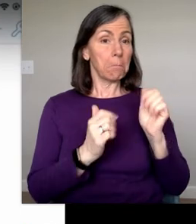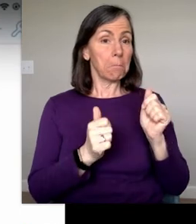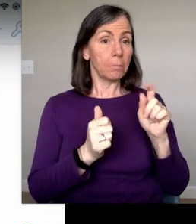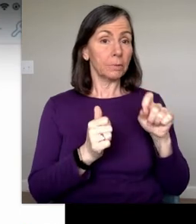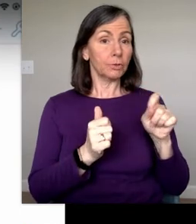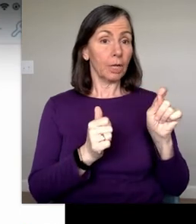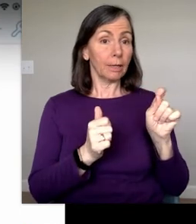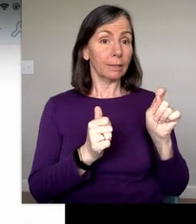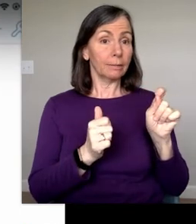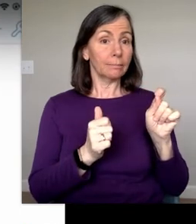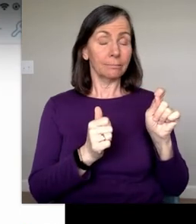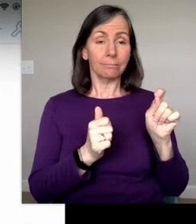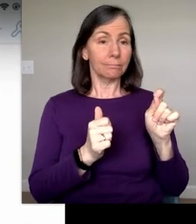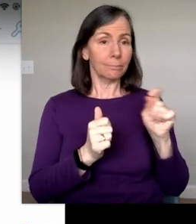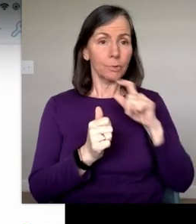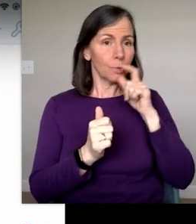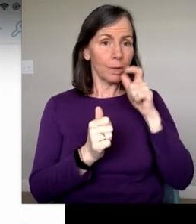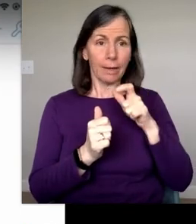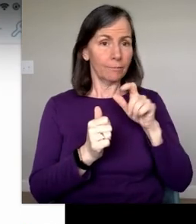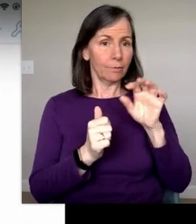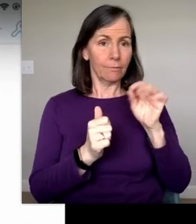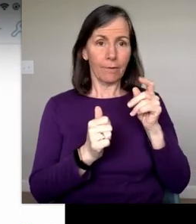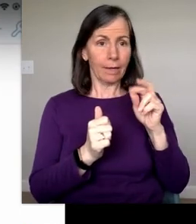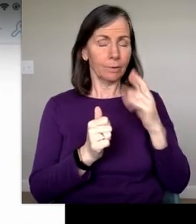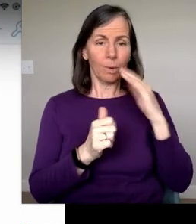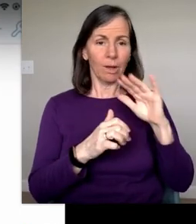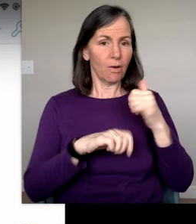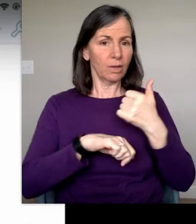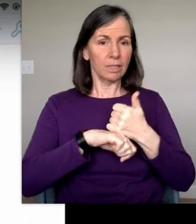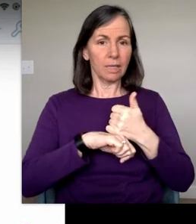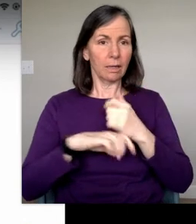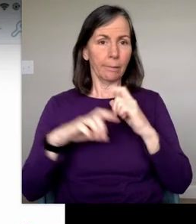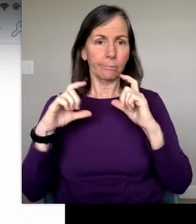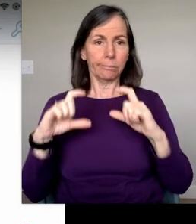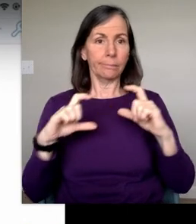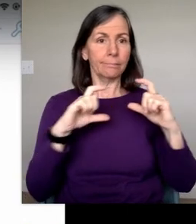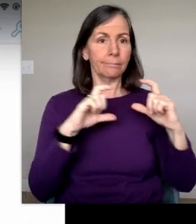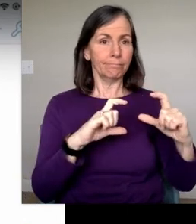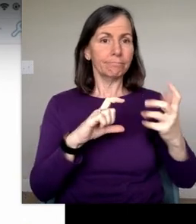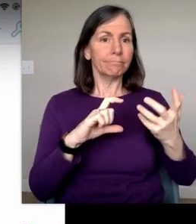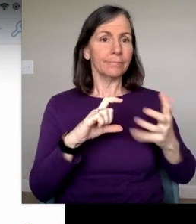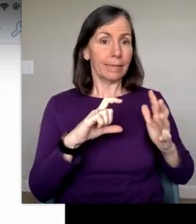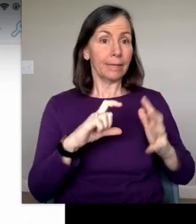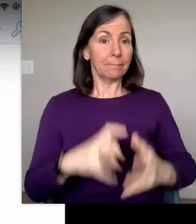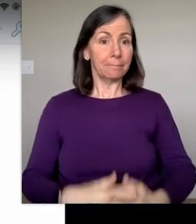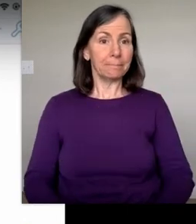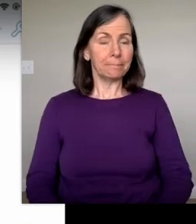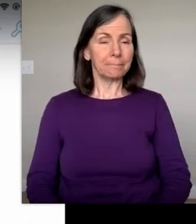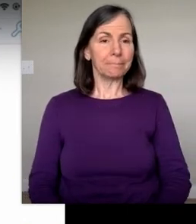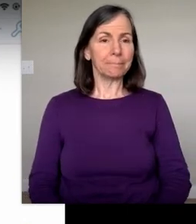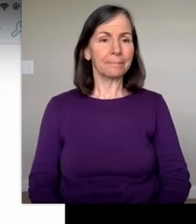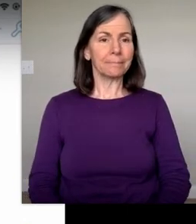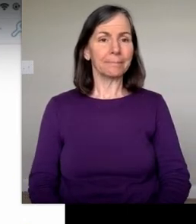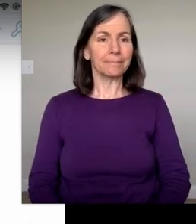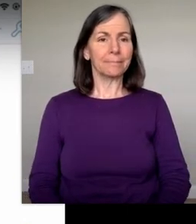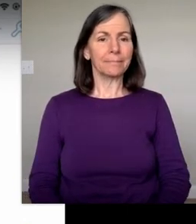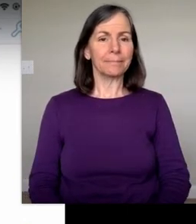don't need to factor because it's already in two sets of parentheses.